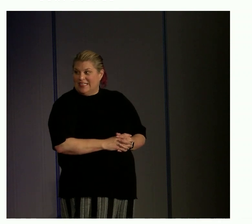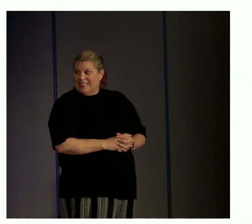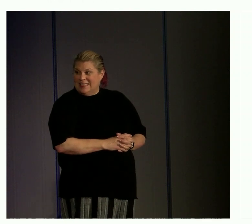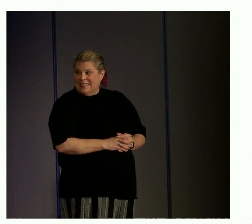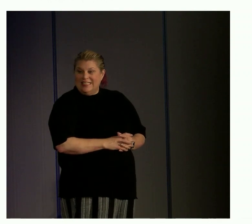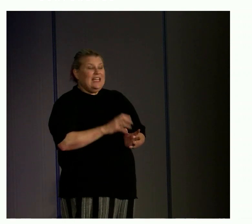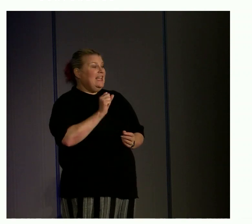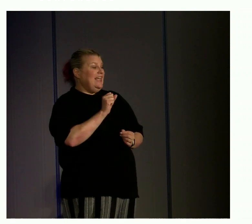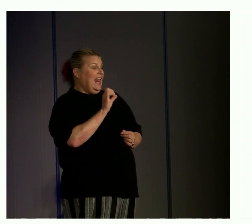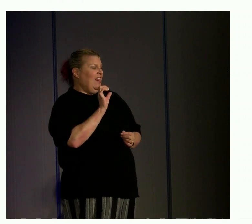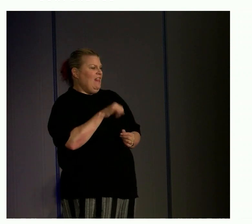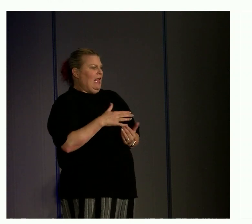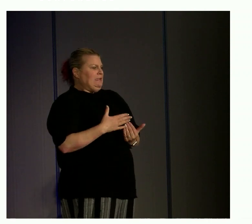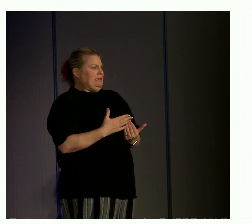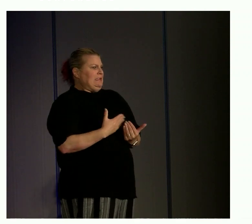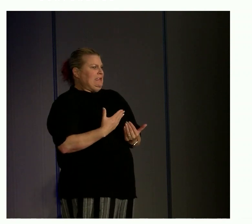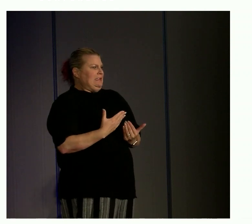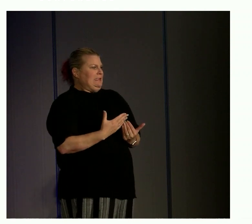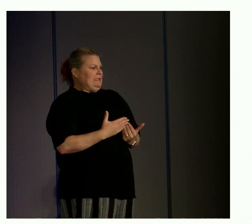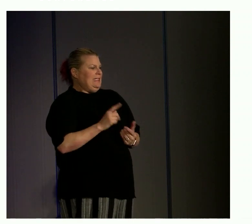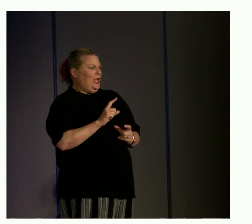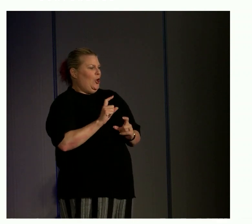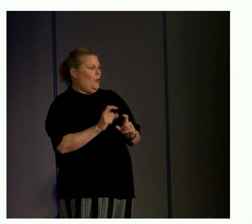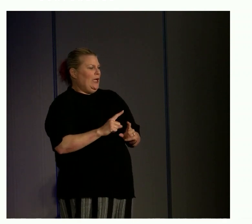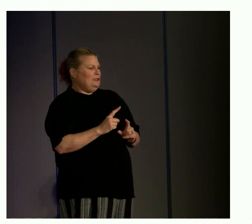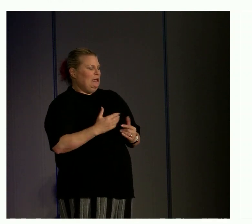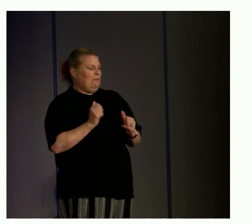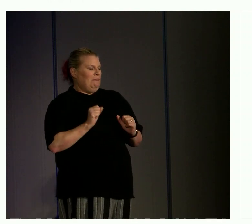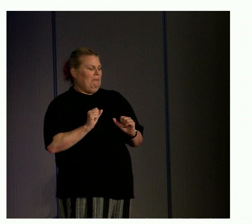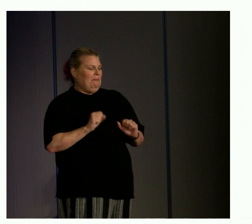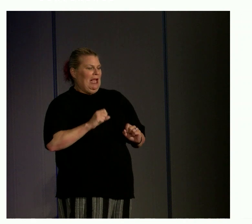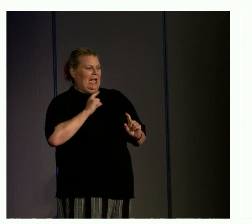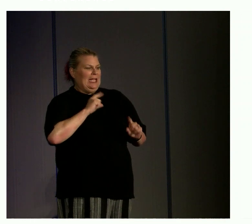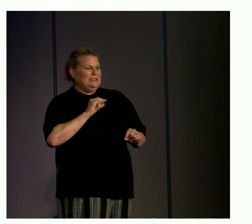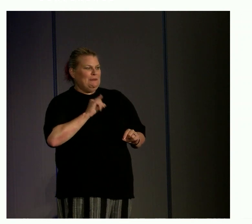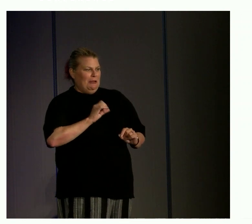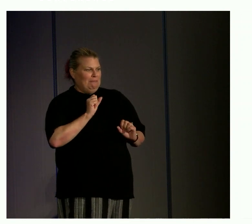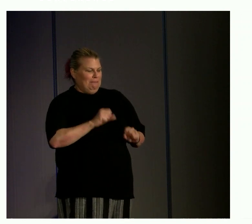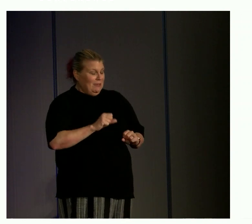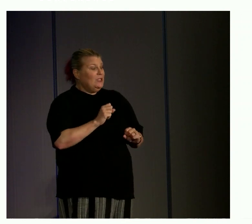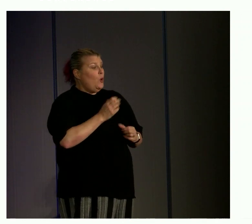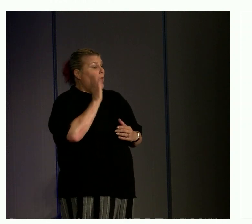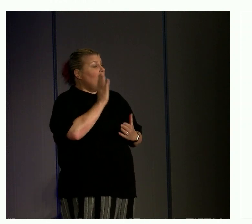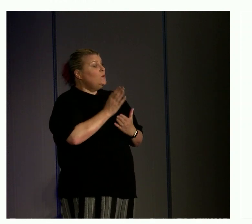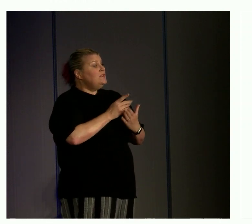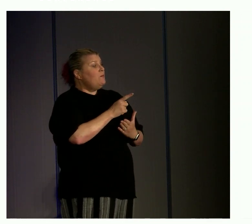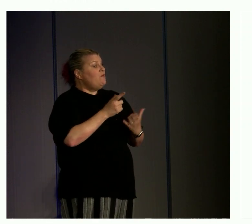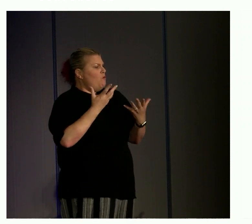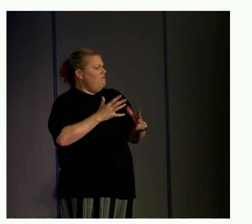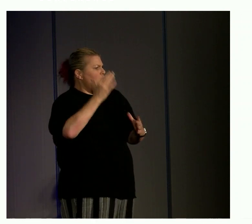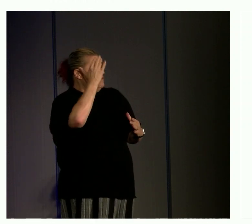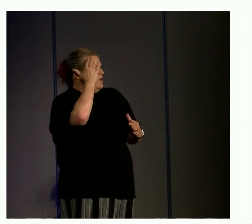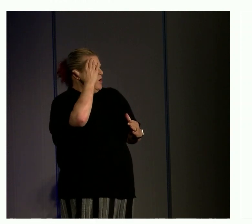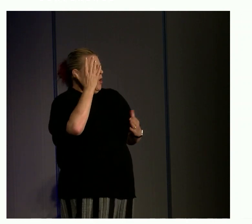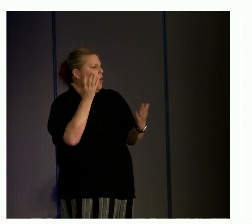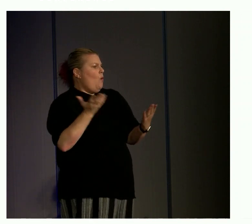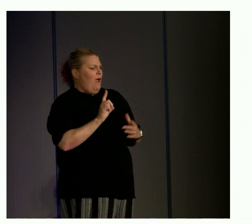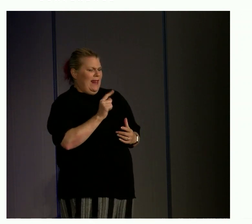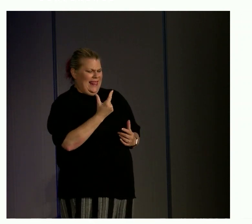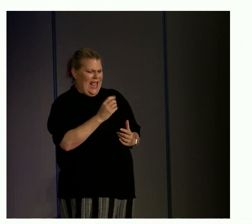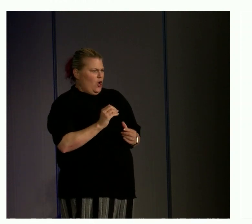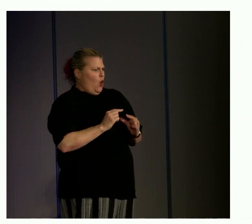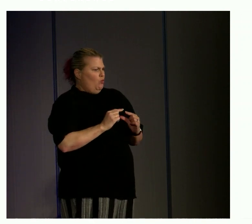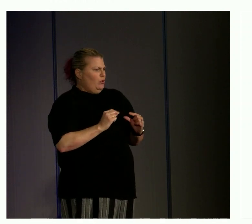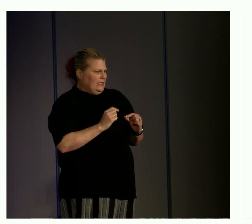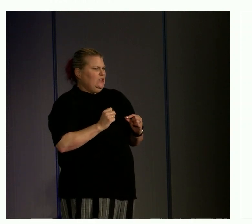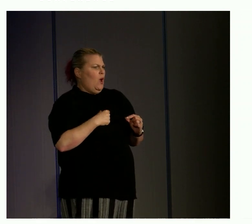Yeah, that's an easy question to answer. I know that some of you already know what are LEGO Braille Bricks, so I'm going to